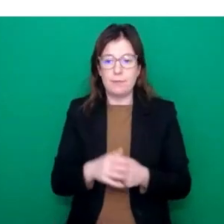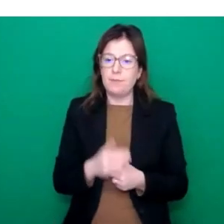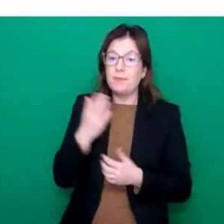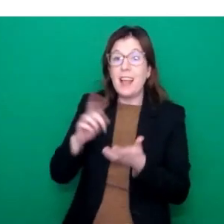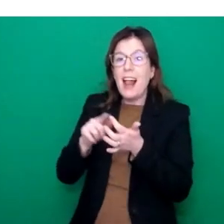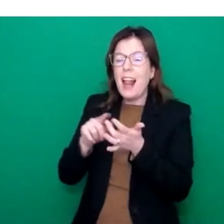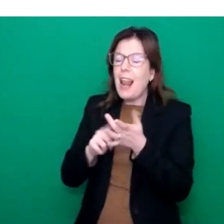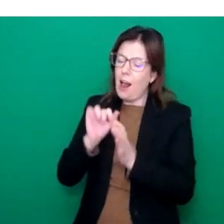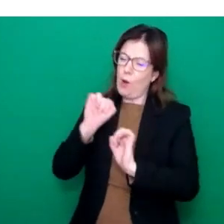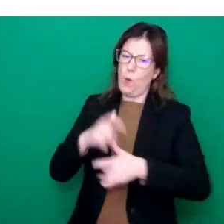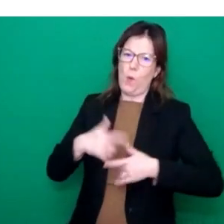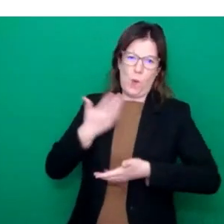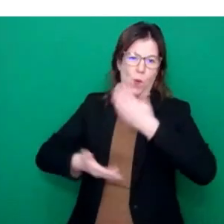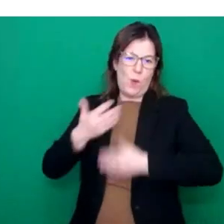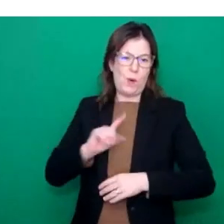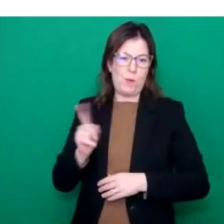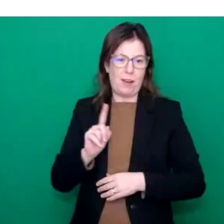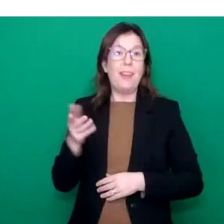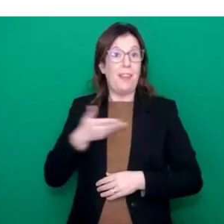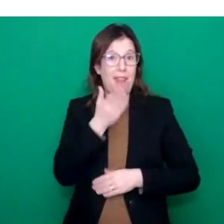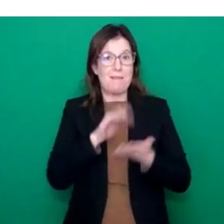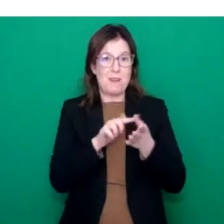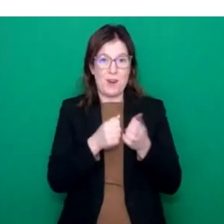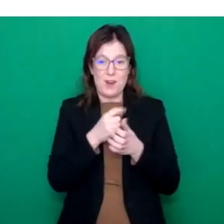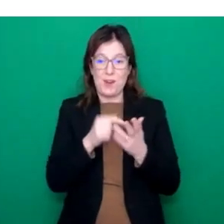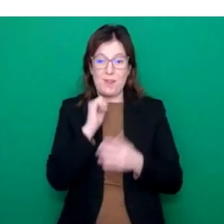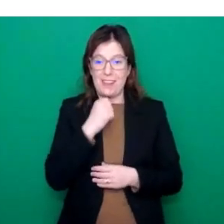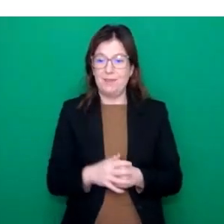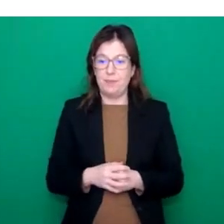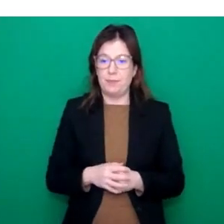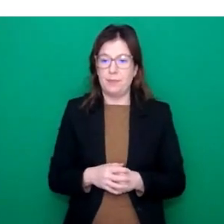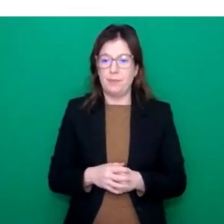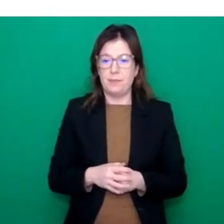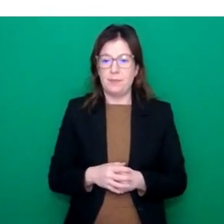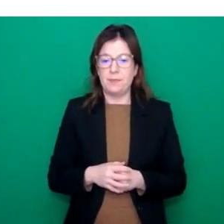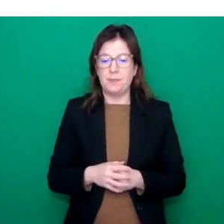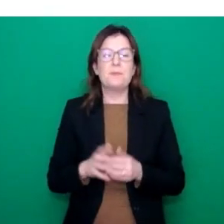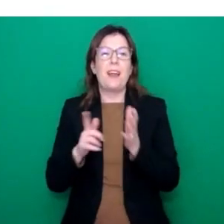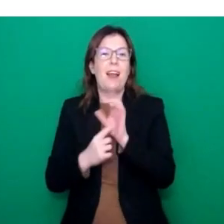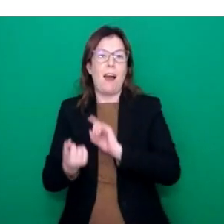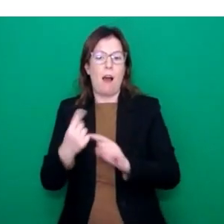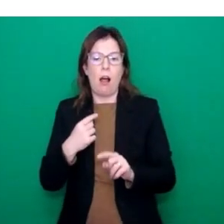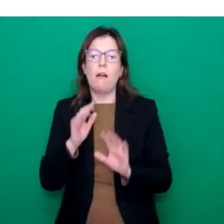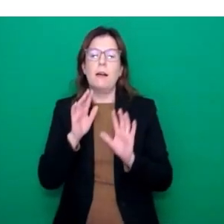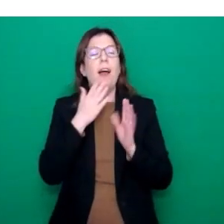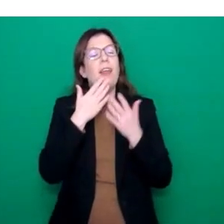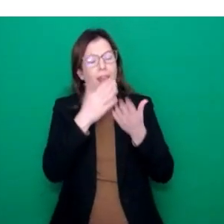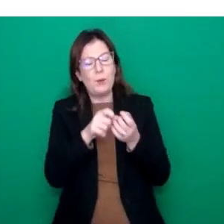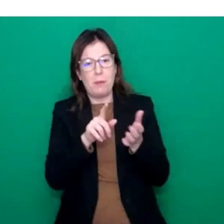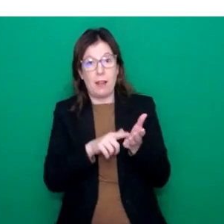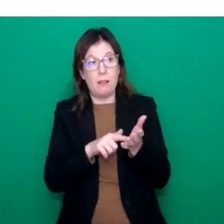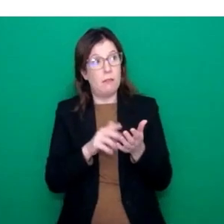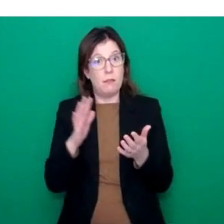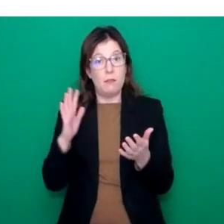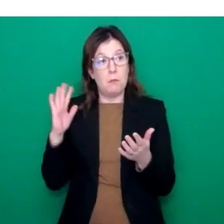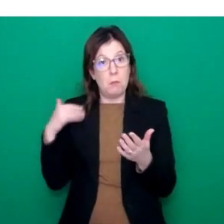response to this question, and then perhaps we'll come back to Margo. Thanks, Bill. I think there's been significant progress